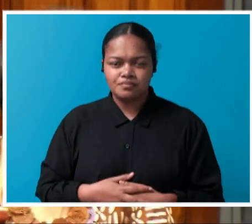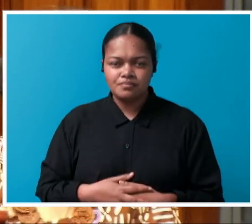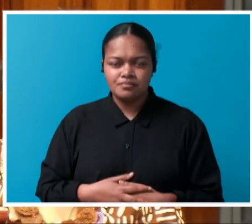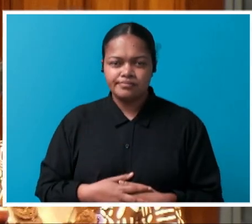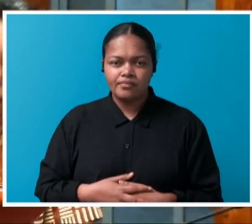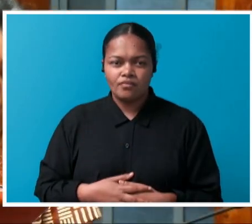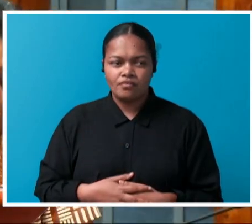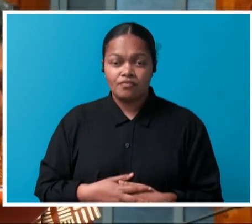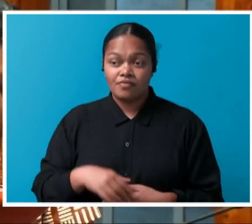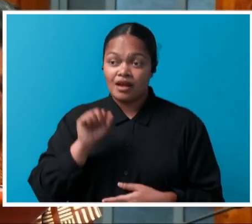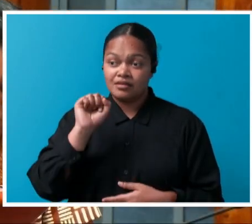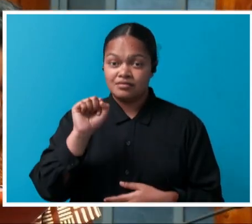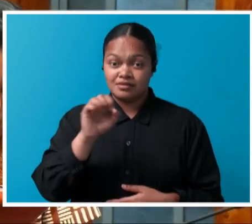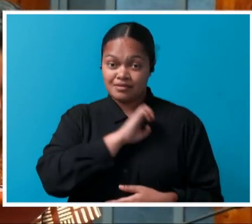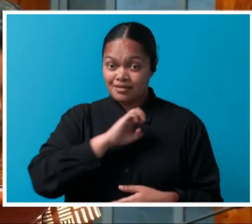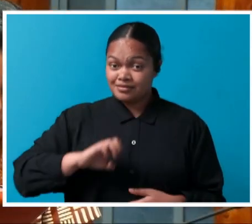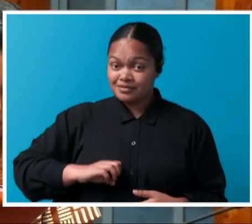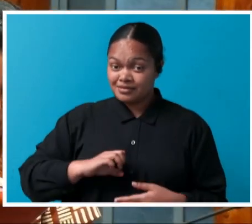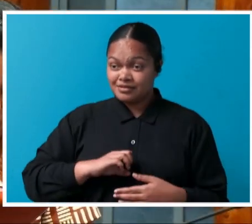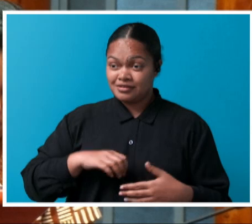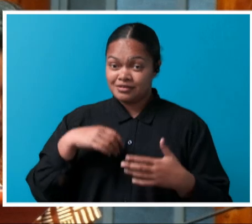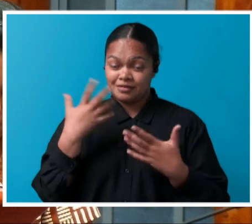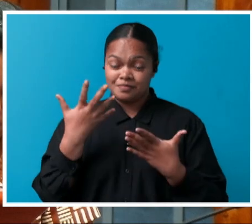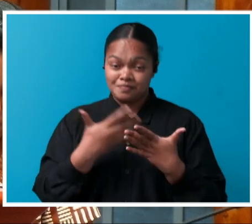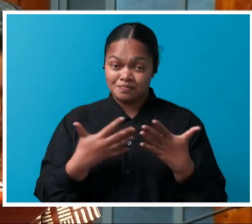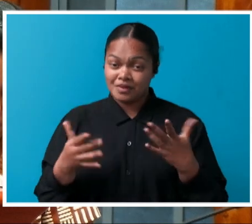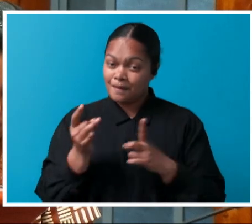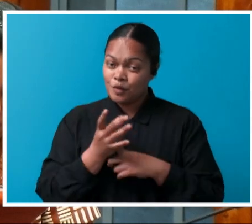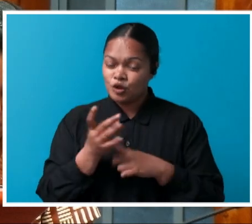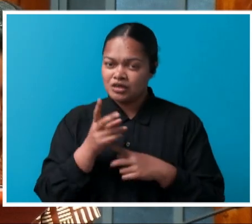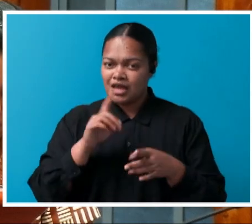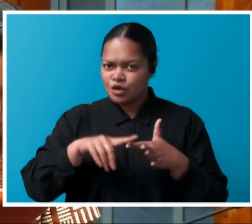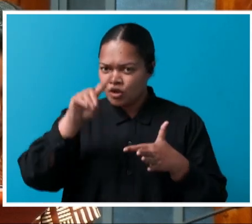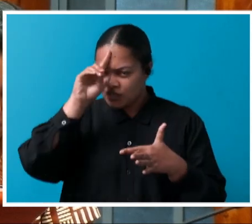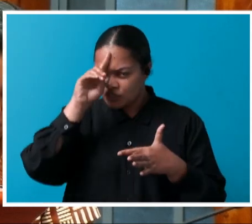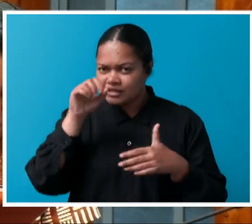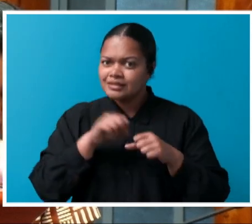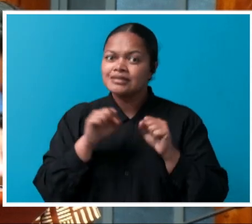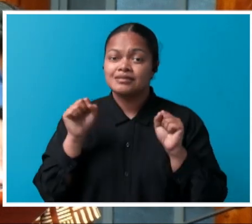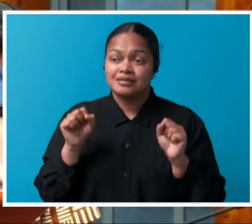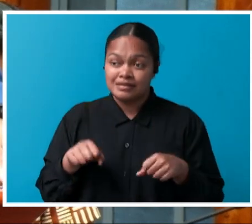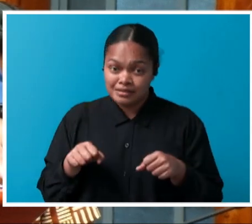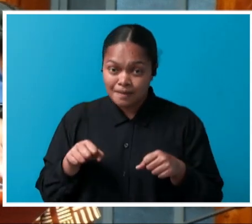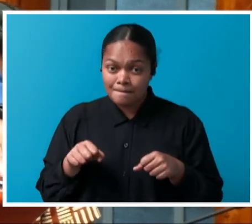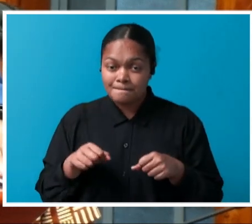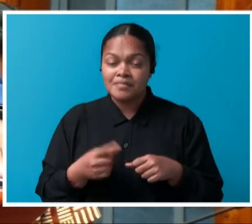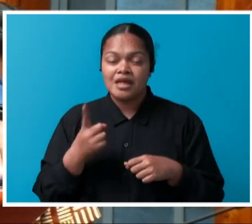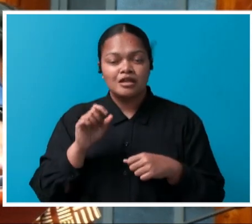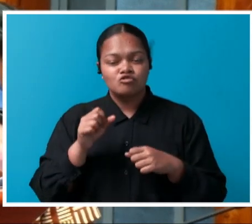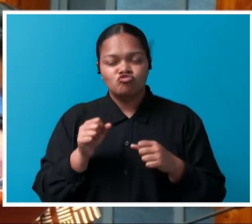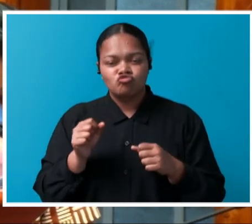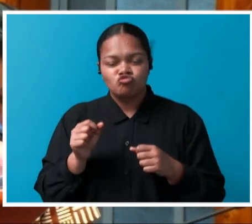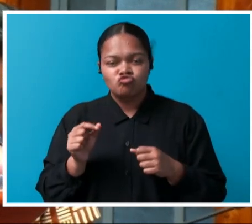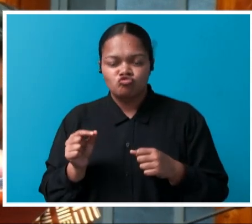His Excellency's address spoke of the importance of education and its system and structures that